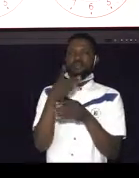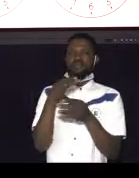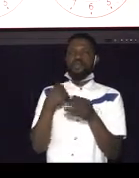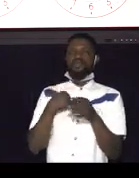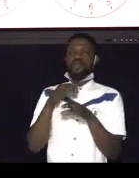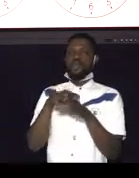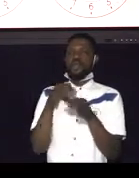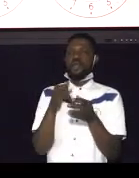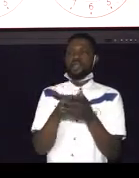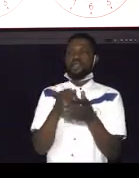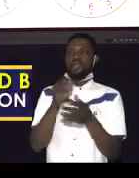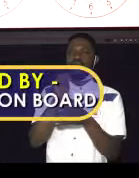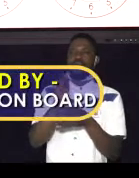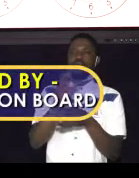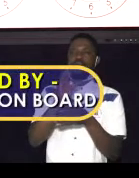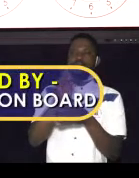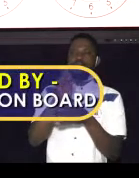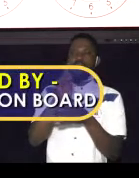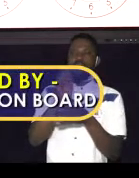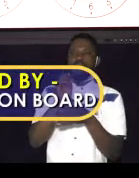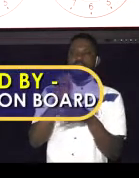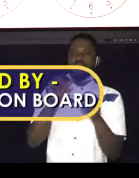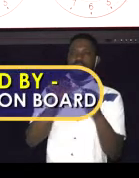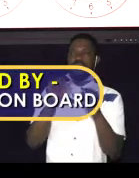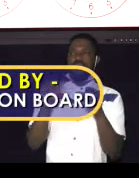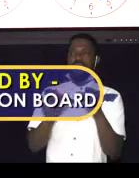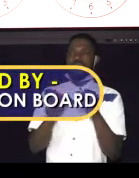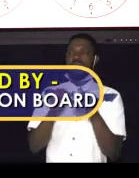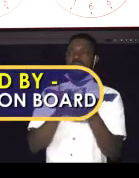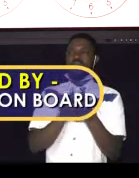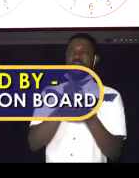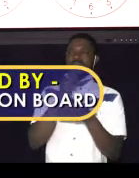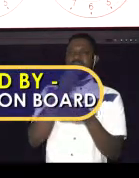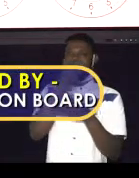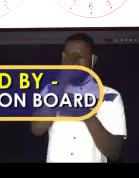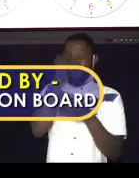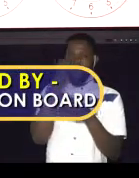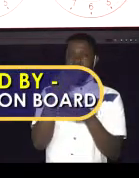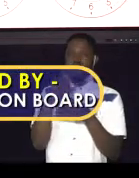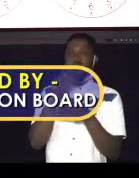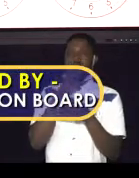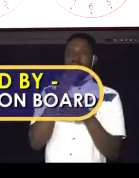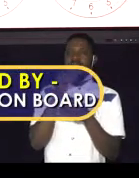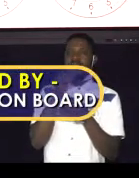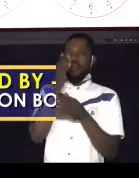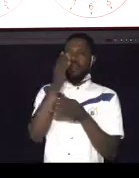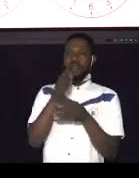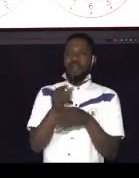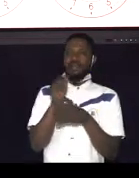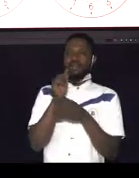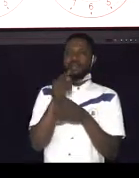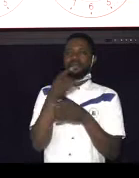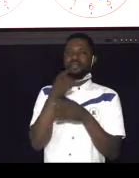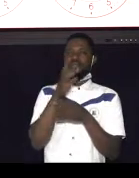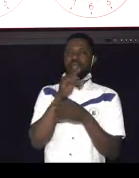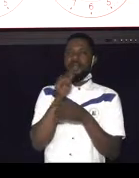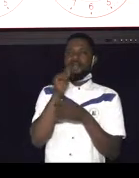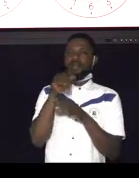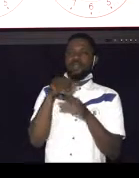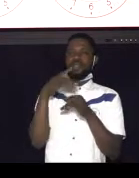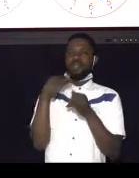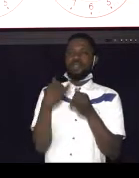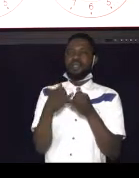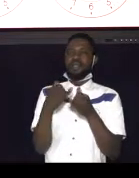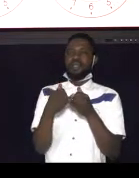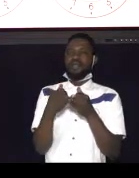of angles, we call them acute angles. And that is because they have pointed, they are pointed at the end, they are